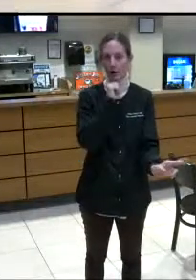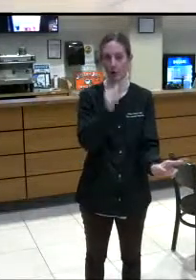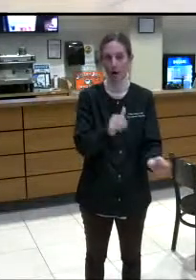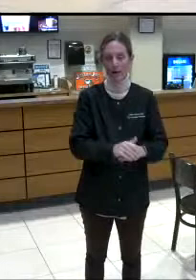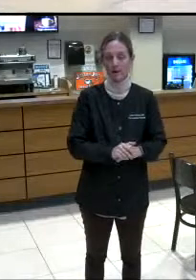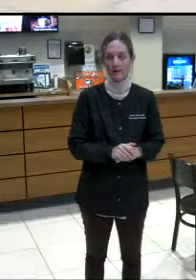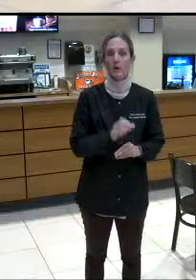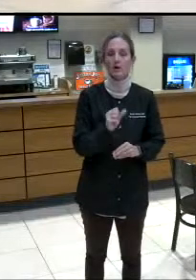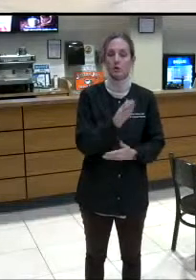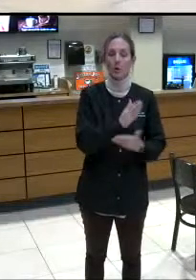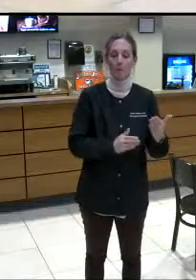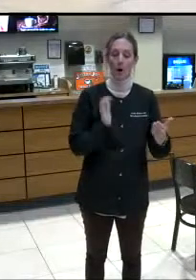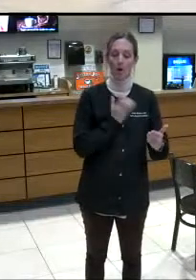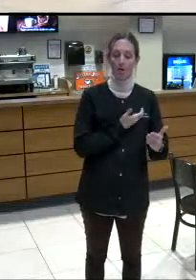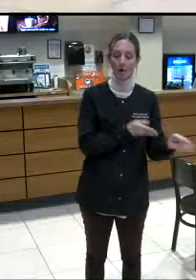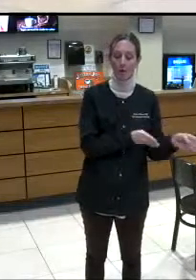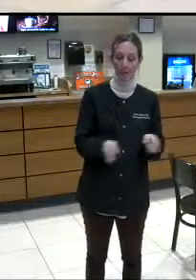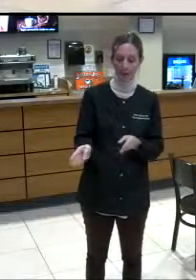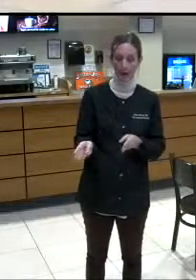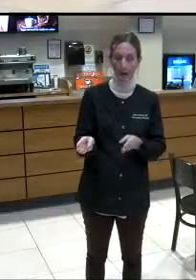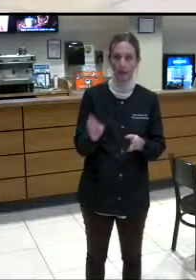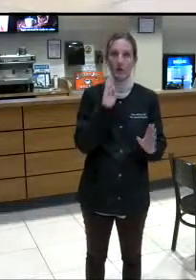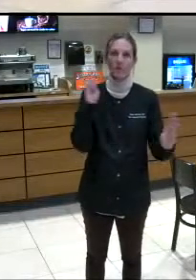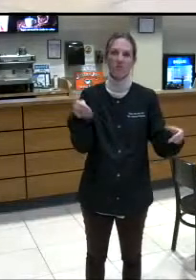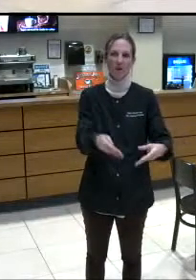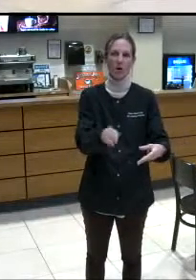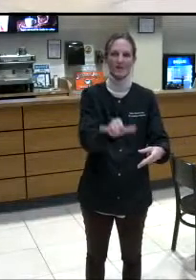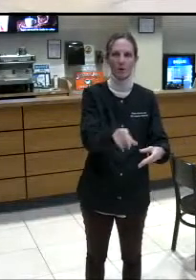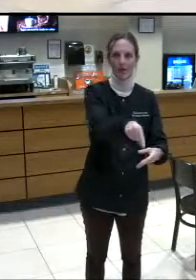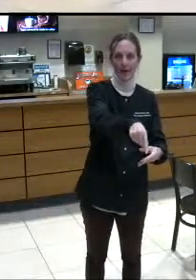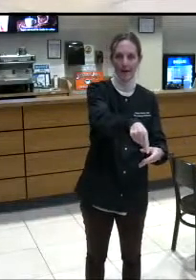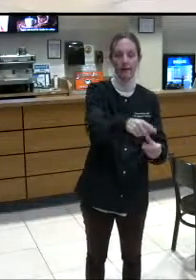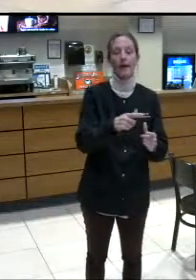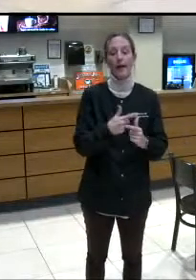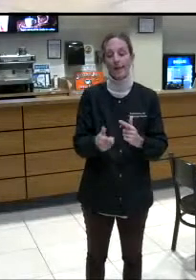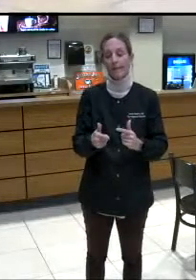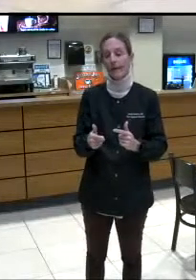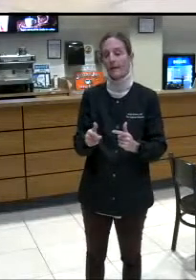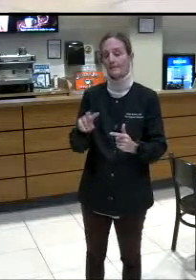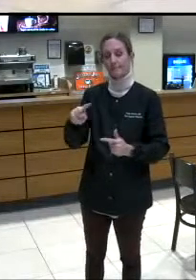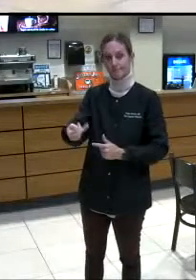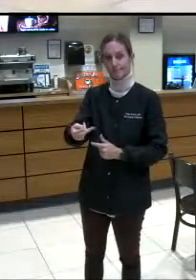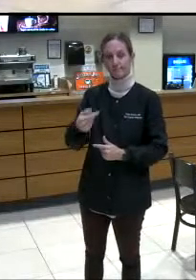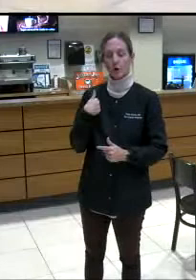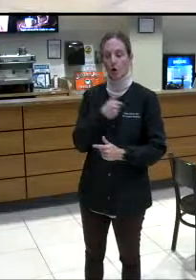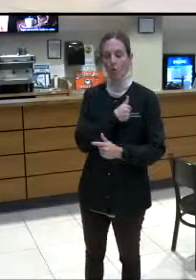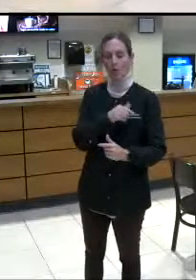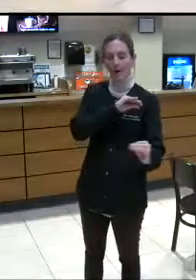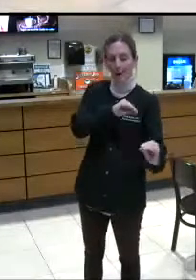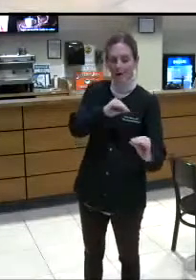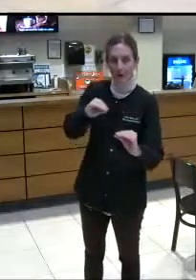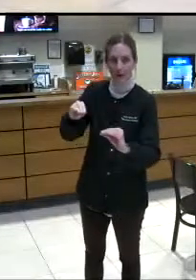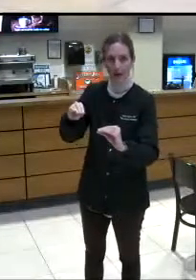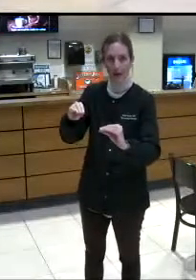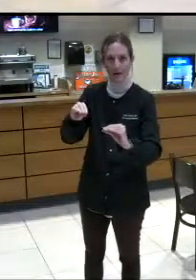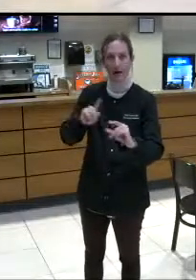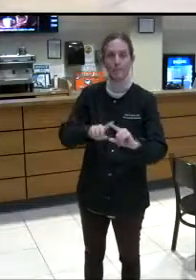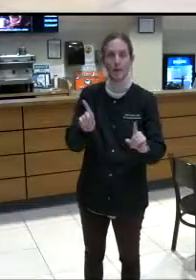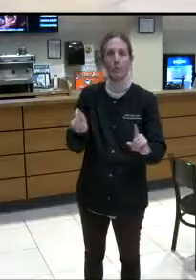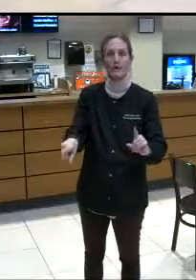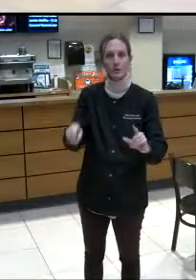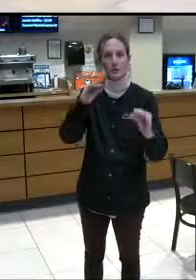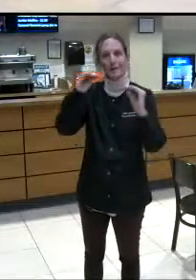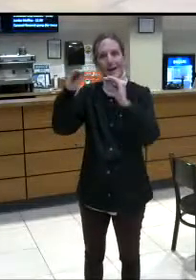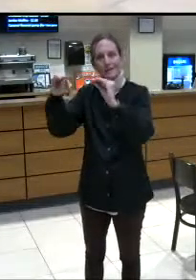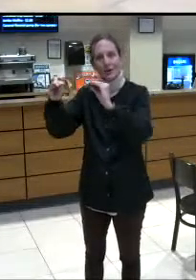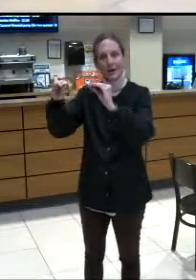number one, makes us focus on it. And then number two, we spend a lot of time educating, or we should be spending a lot of time educating our